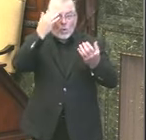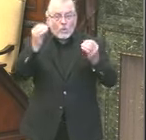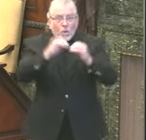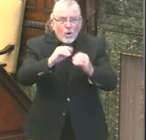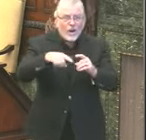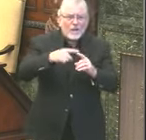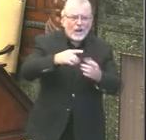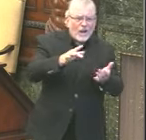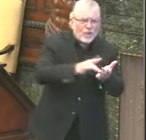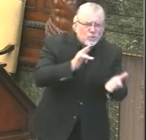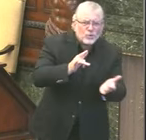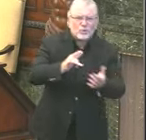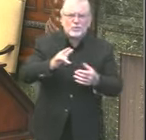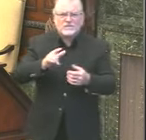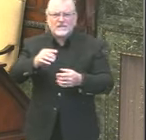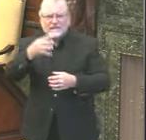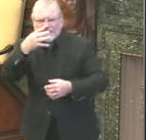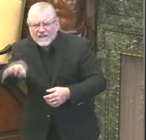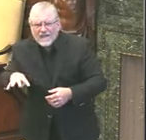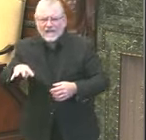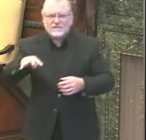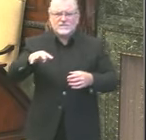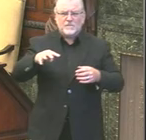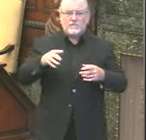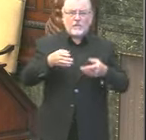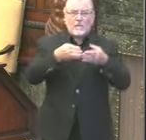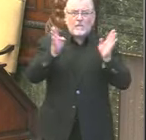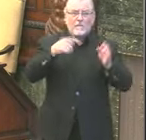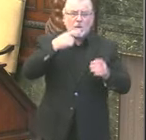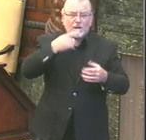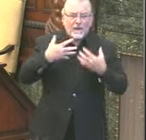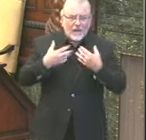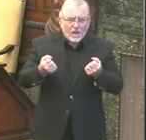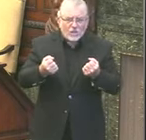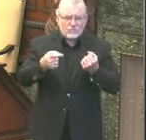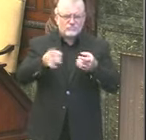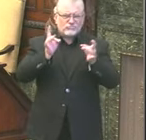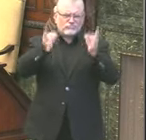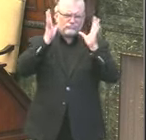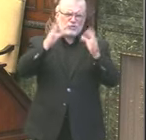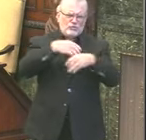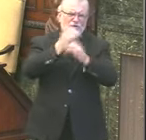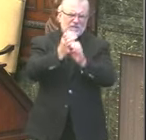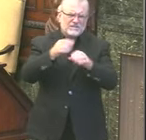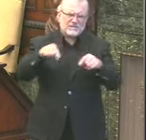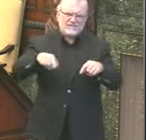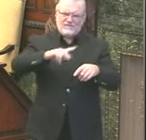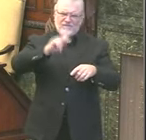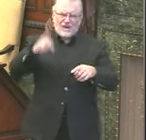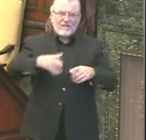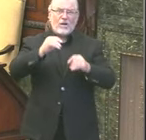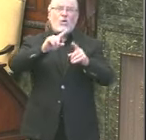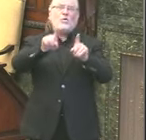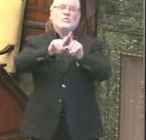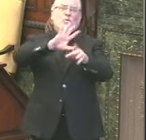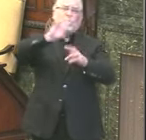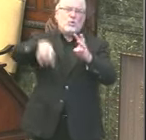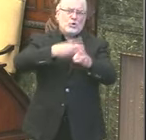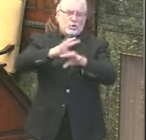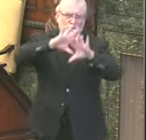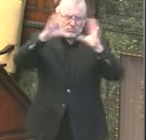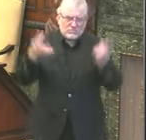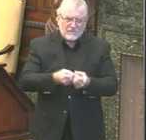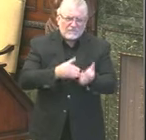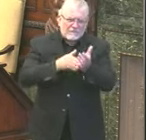crisis, a public health crisis, and a human rights crisis, both here in Philadelphia and around the world. Millions of older Americans face